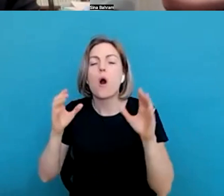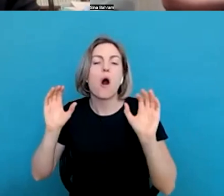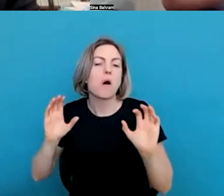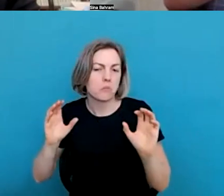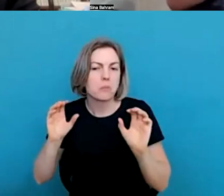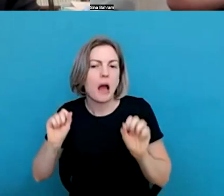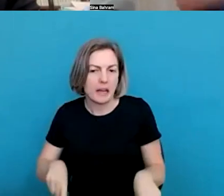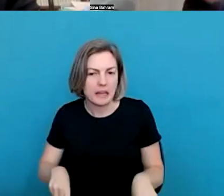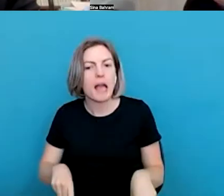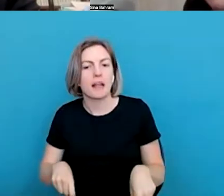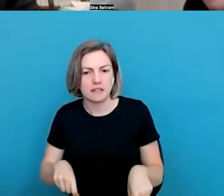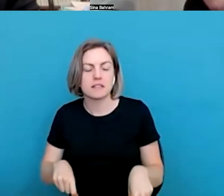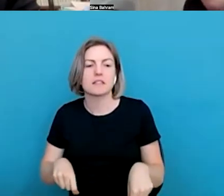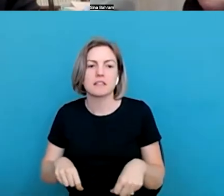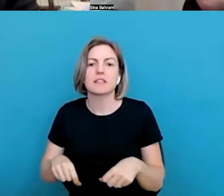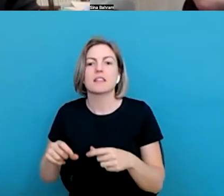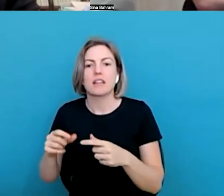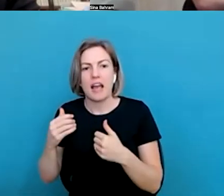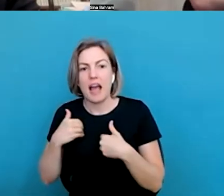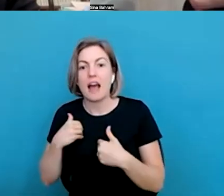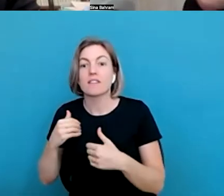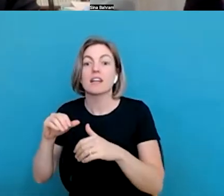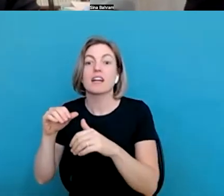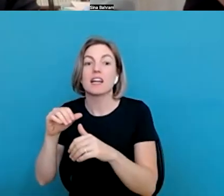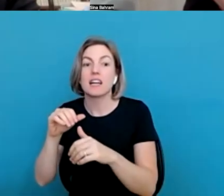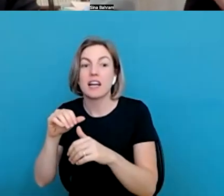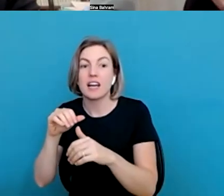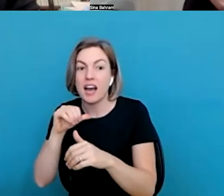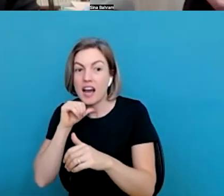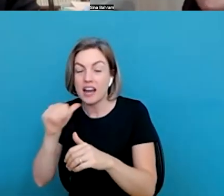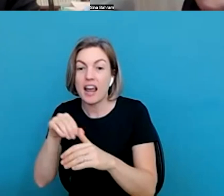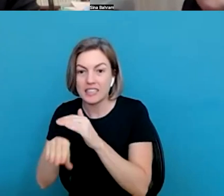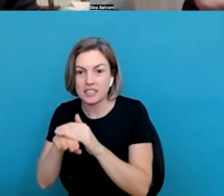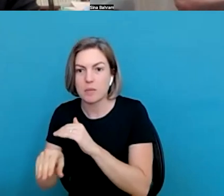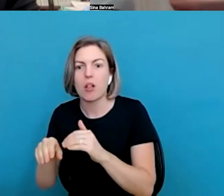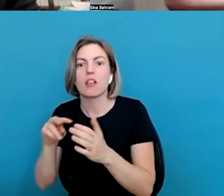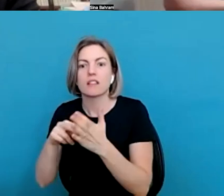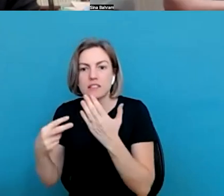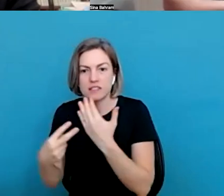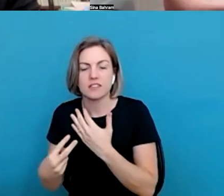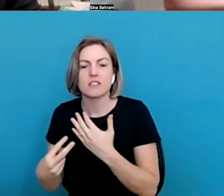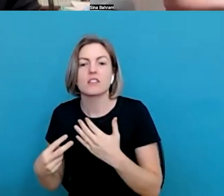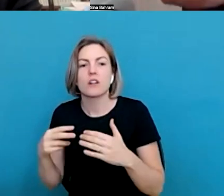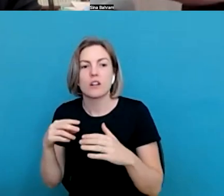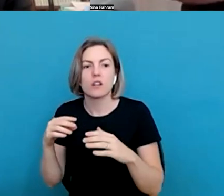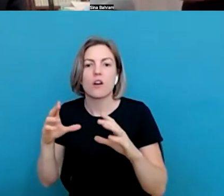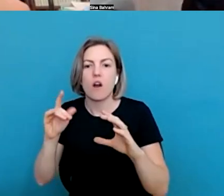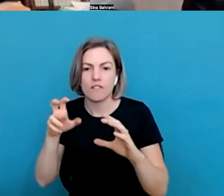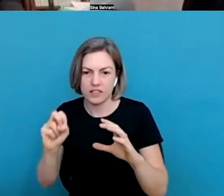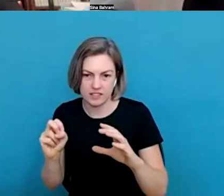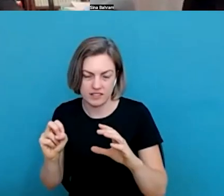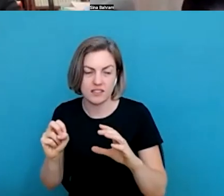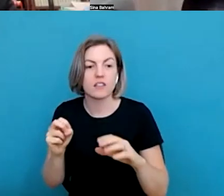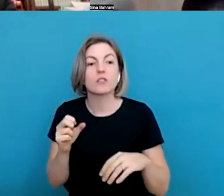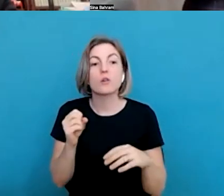for me to have an accessible toaster oven, even though its physical interface is totally inaccessible to me. So